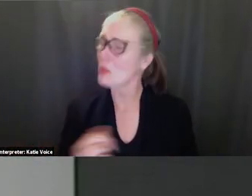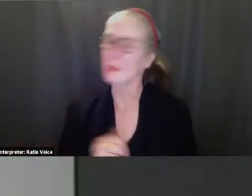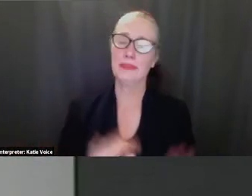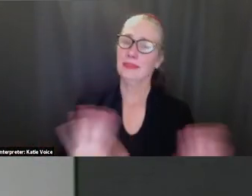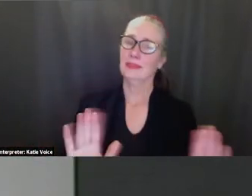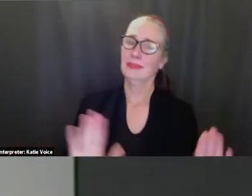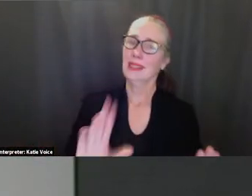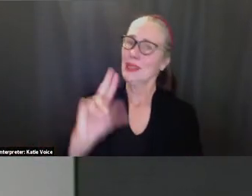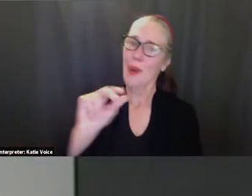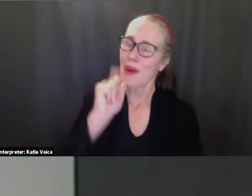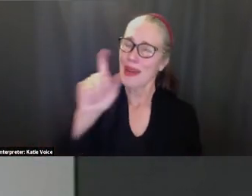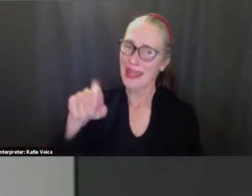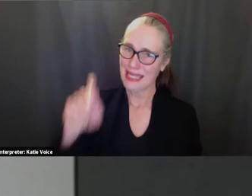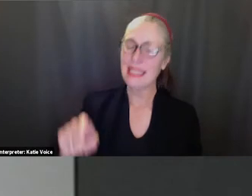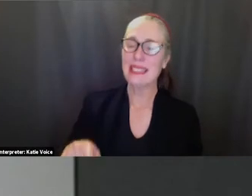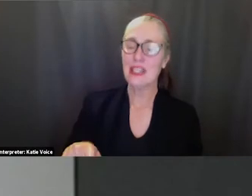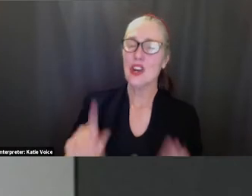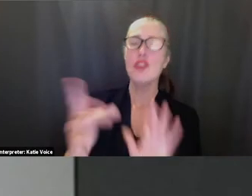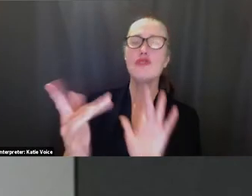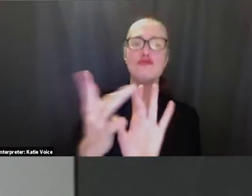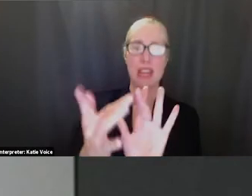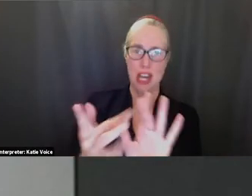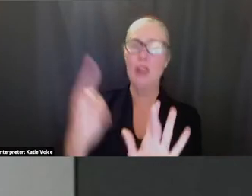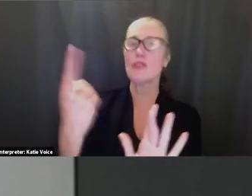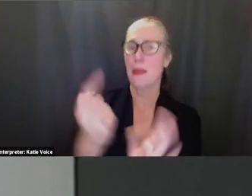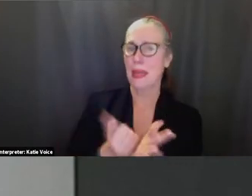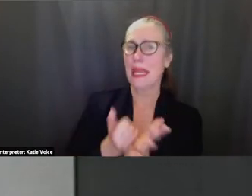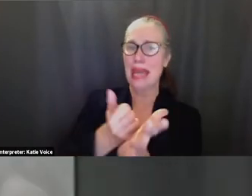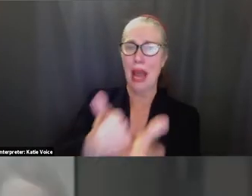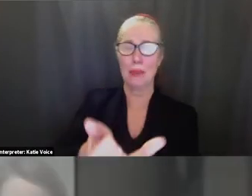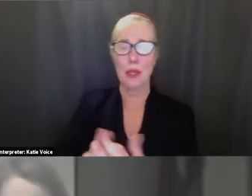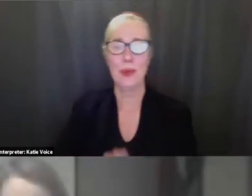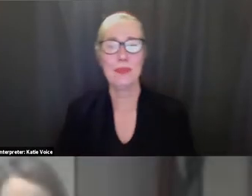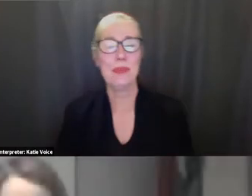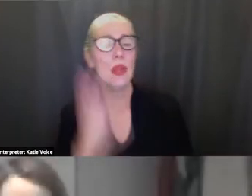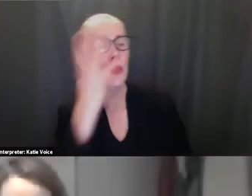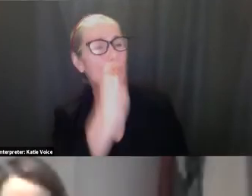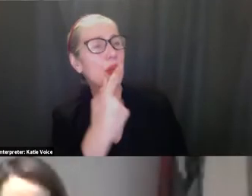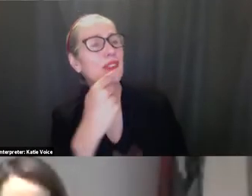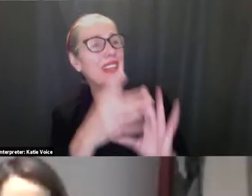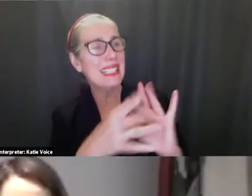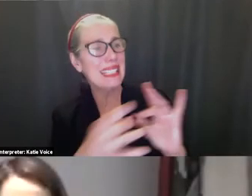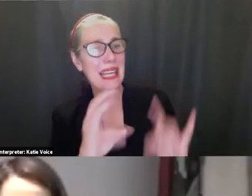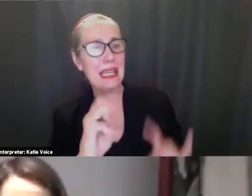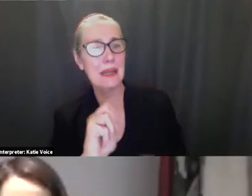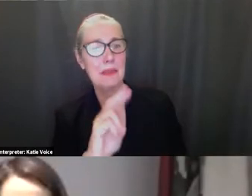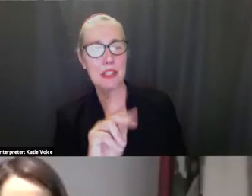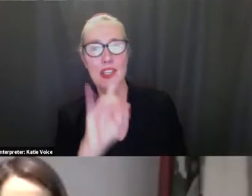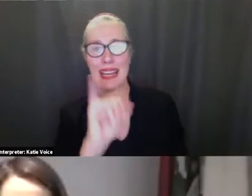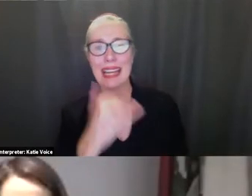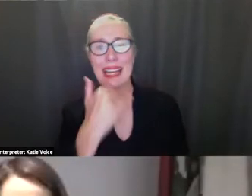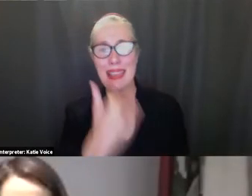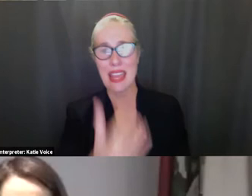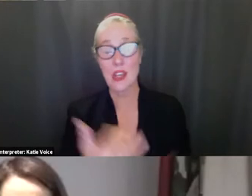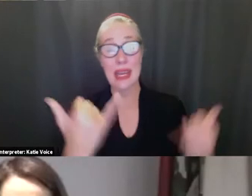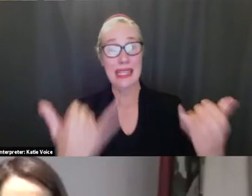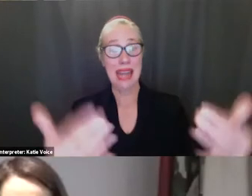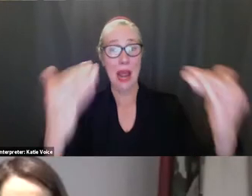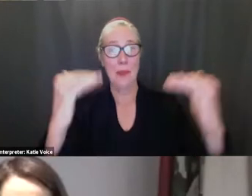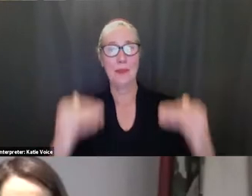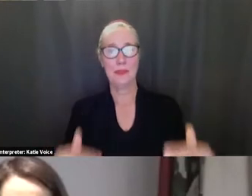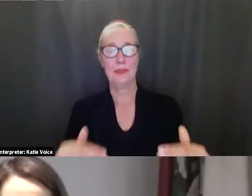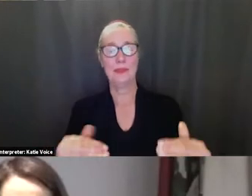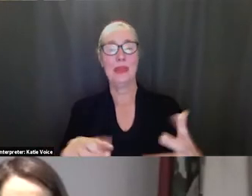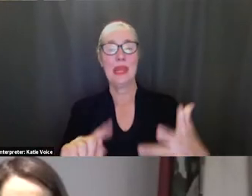home thank you beautifully stated mr kelly thank you at this time we move on to item